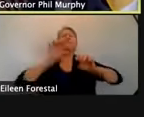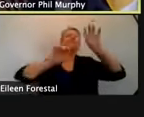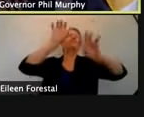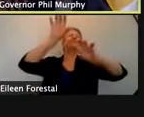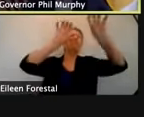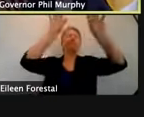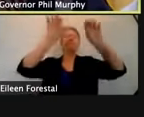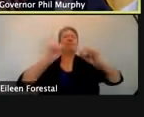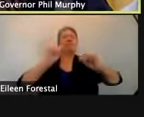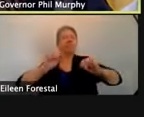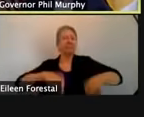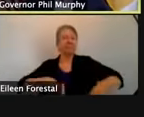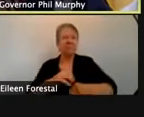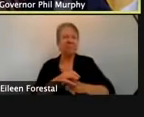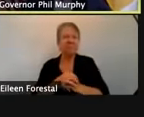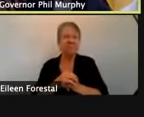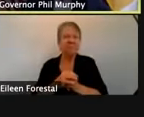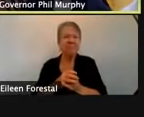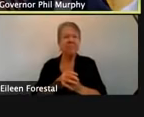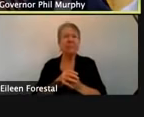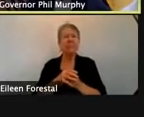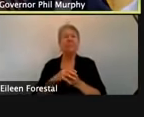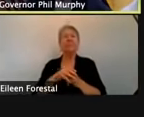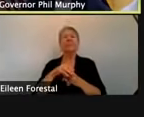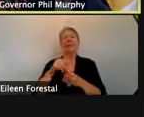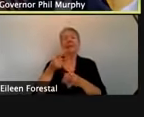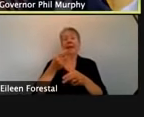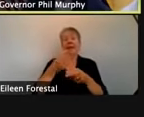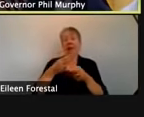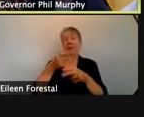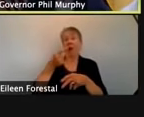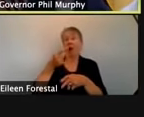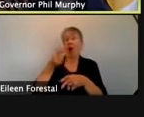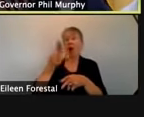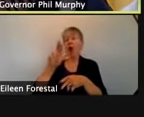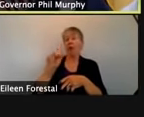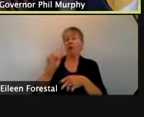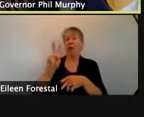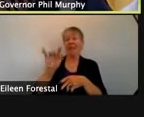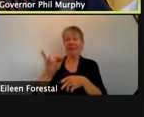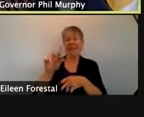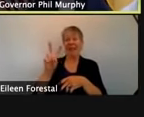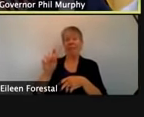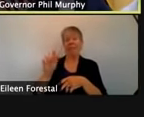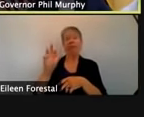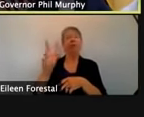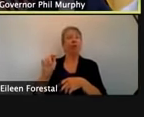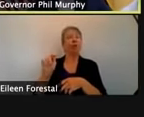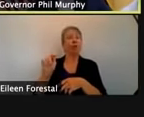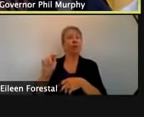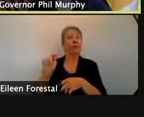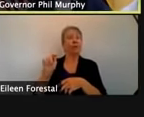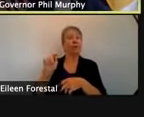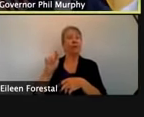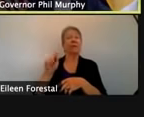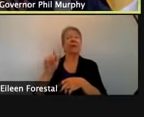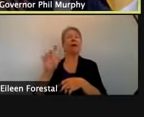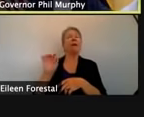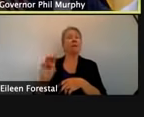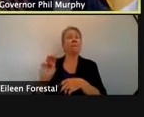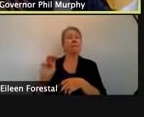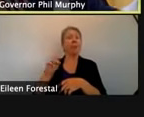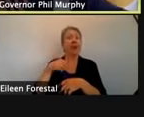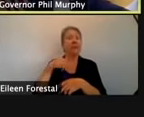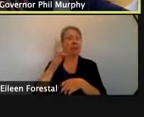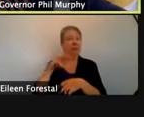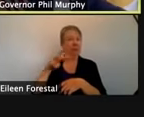at gravityvault.com. Very simple, gravityvault.com, and we wish him nothing but the very best for the times